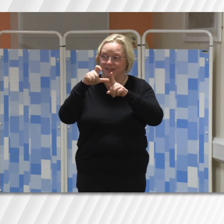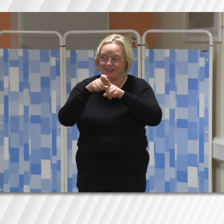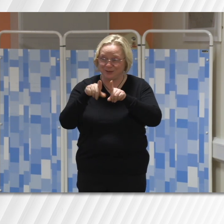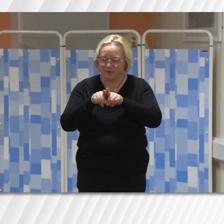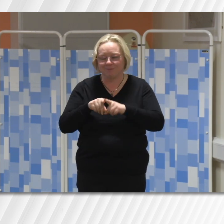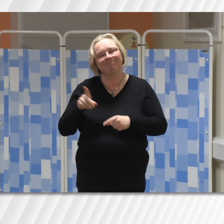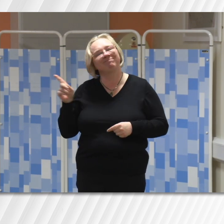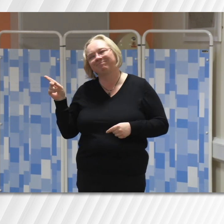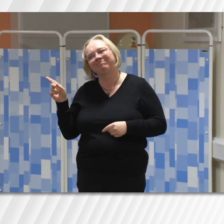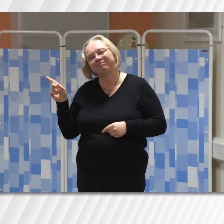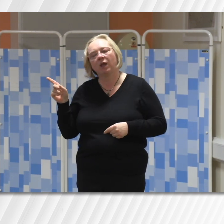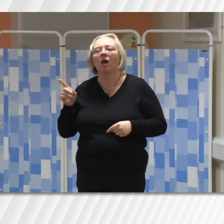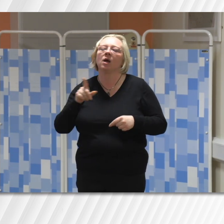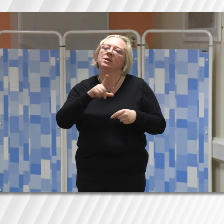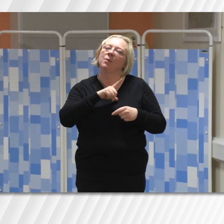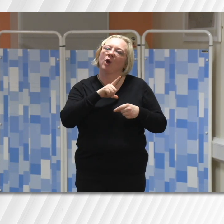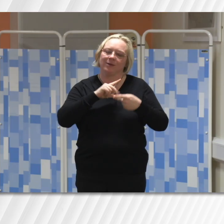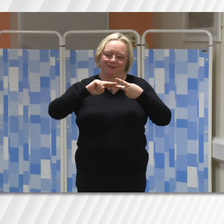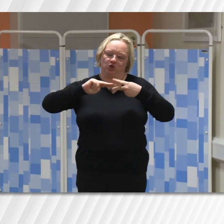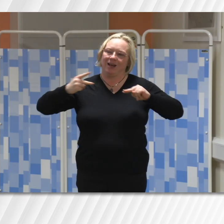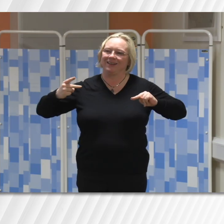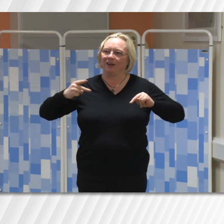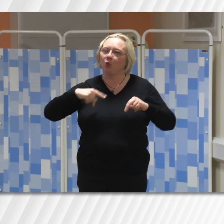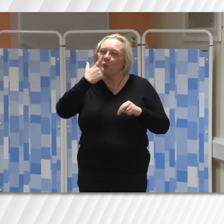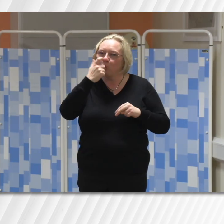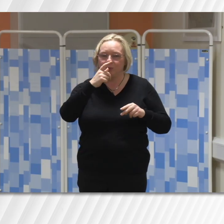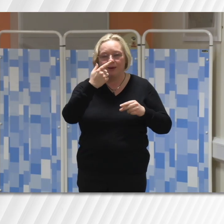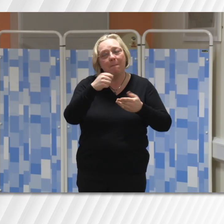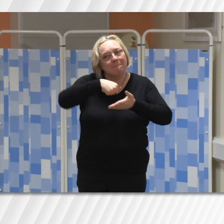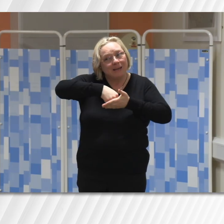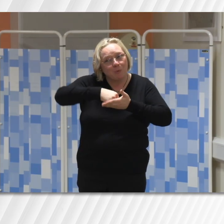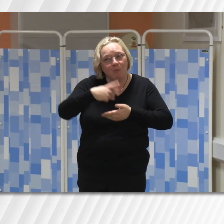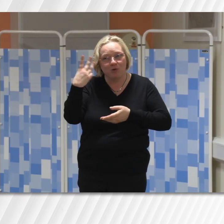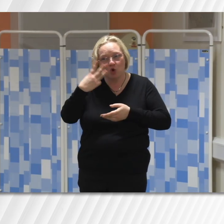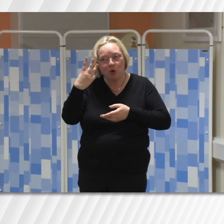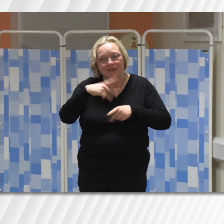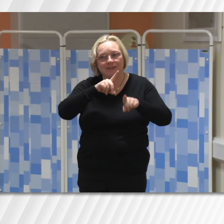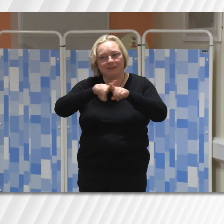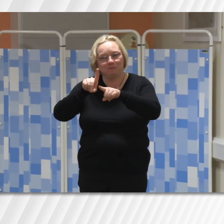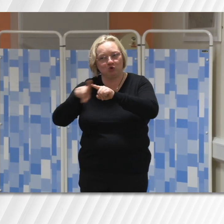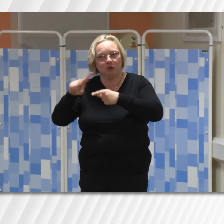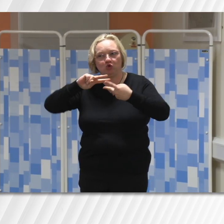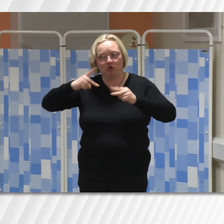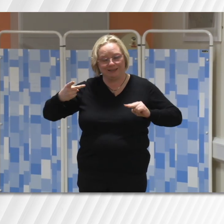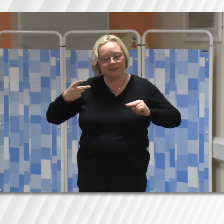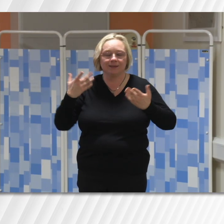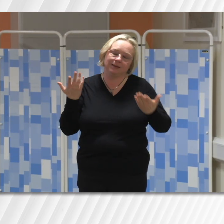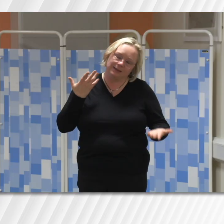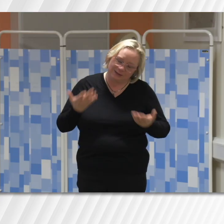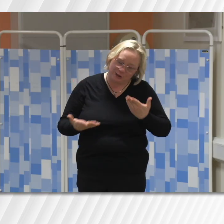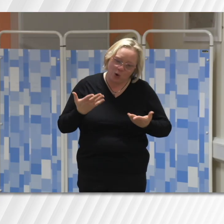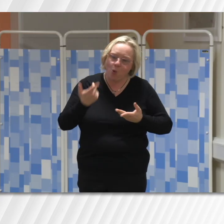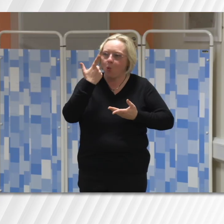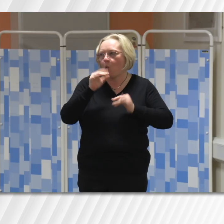genes, and depending on which gene you've got determines how likely and how severe it might be as